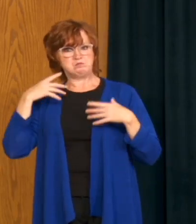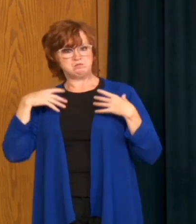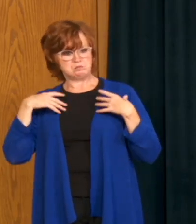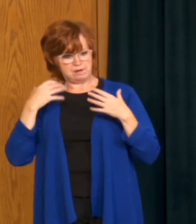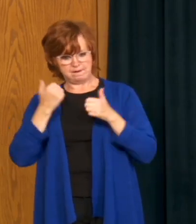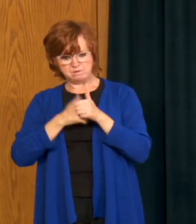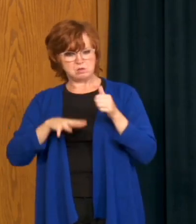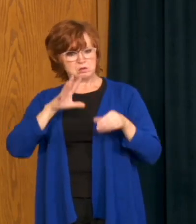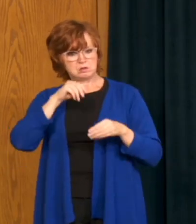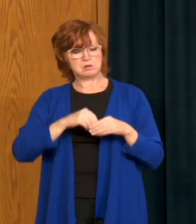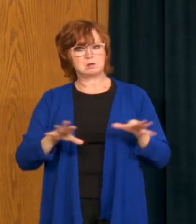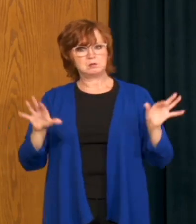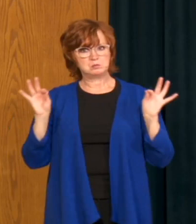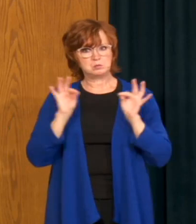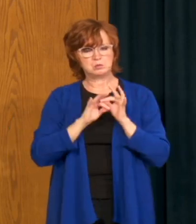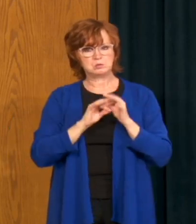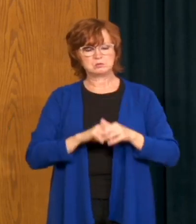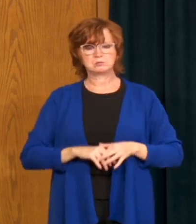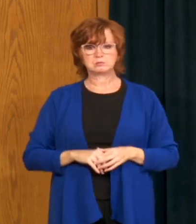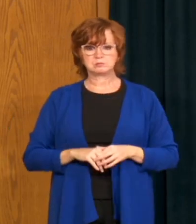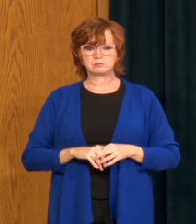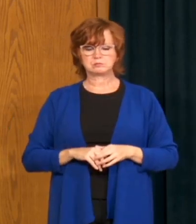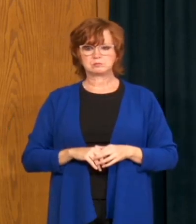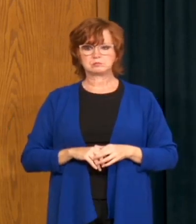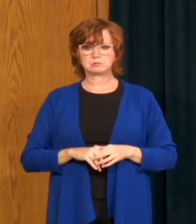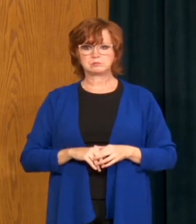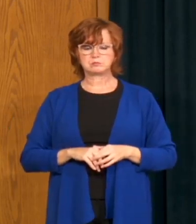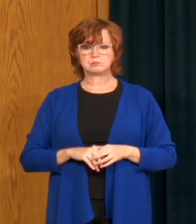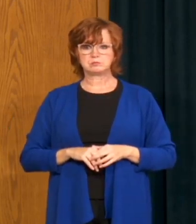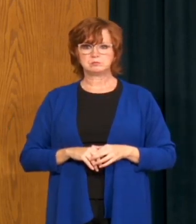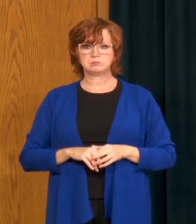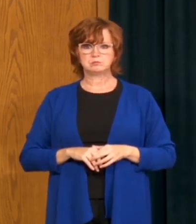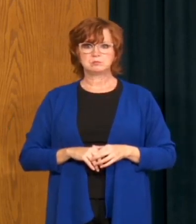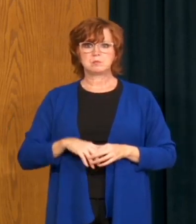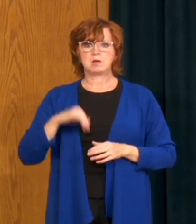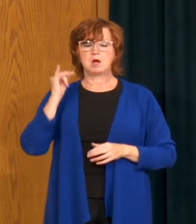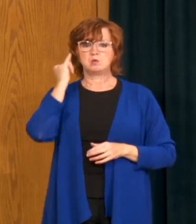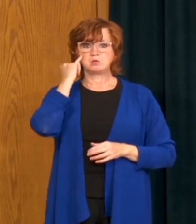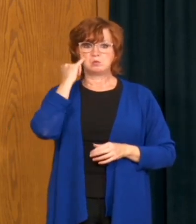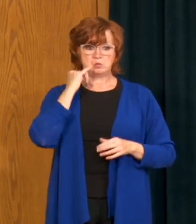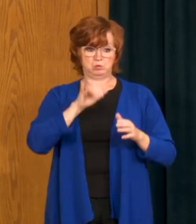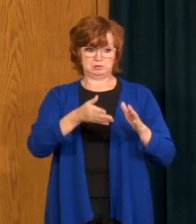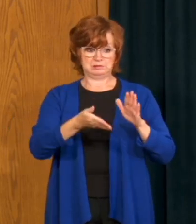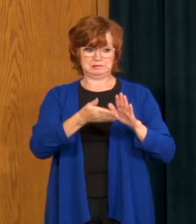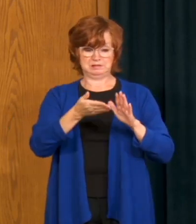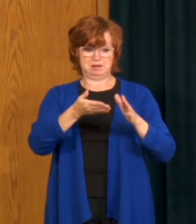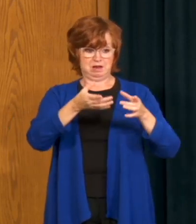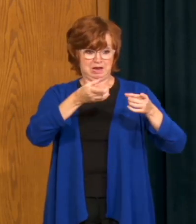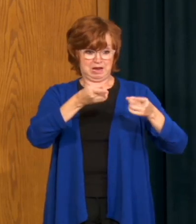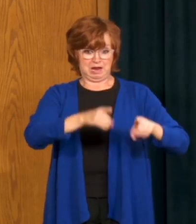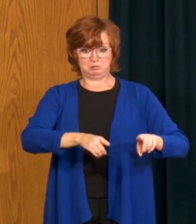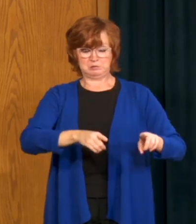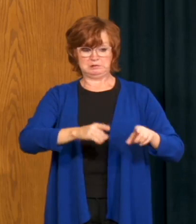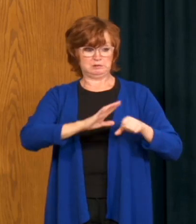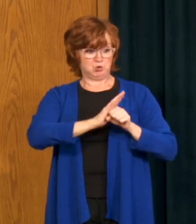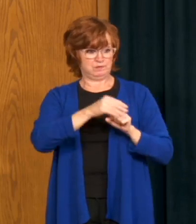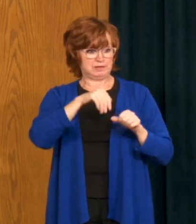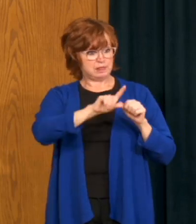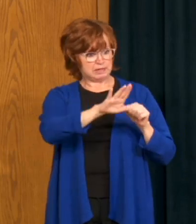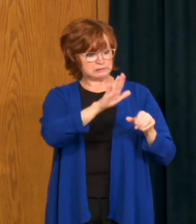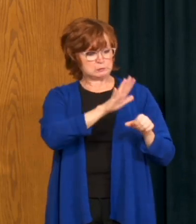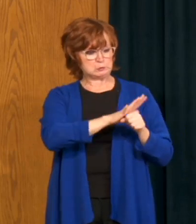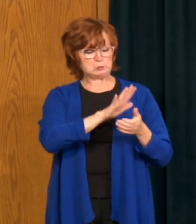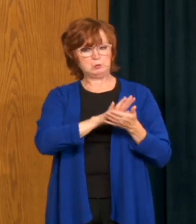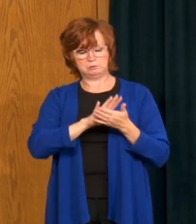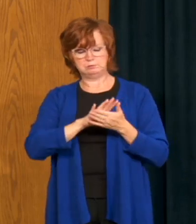So, but certainly if there was a case or a cluster in a school, public health would work closely with schools in terms of what further steps need to be taken.